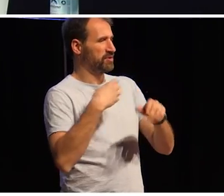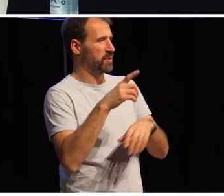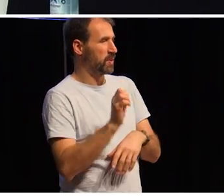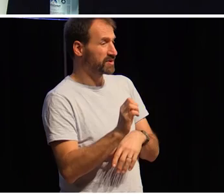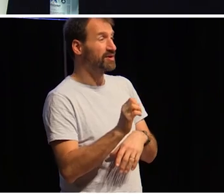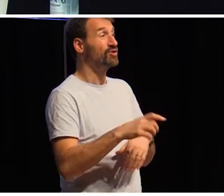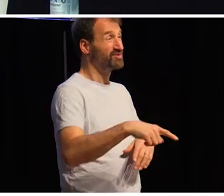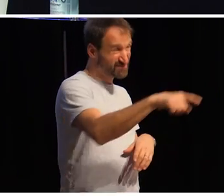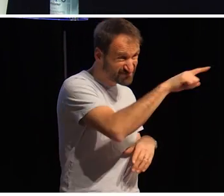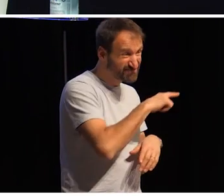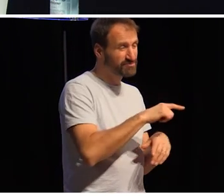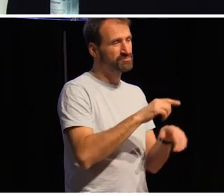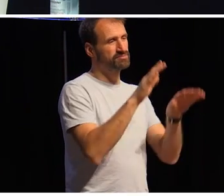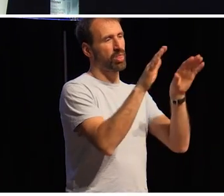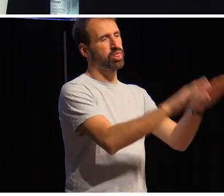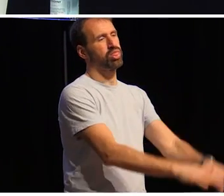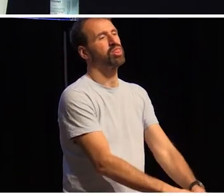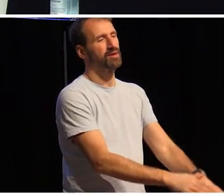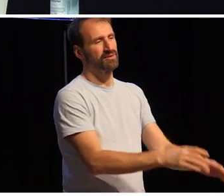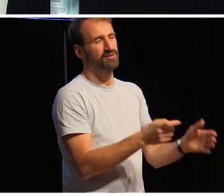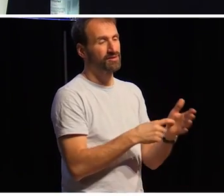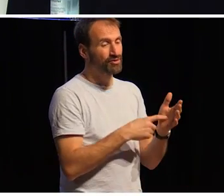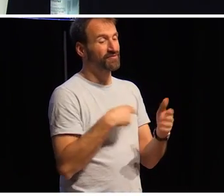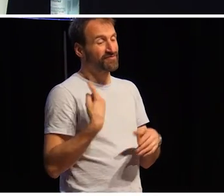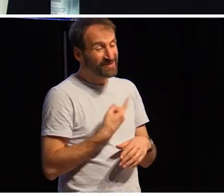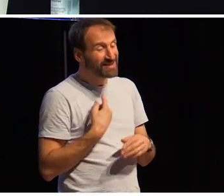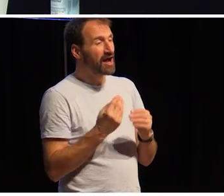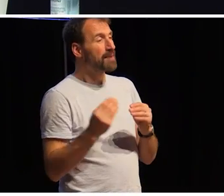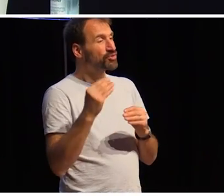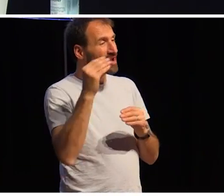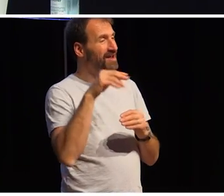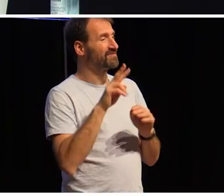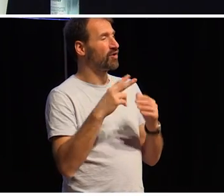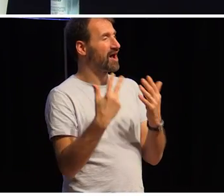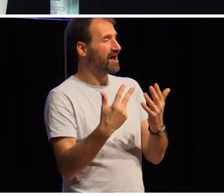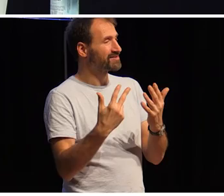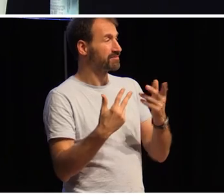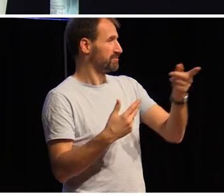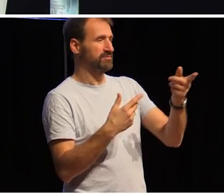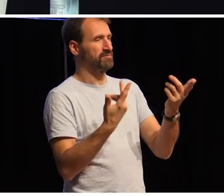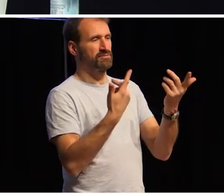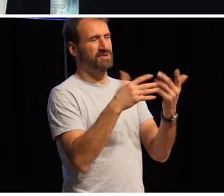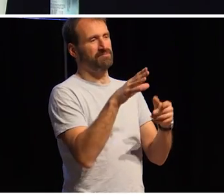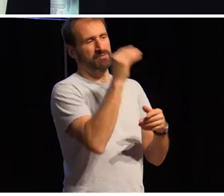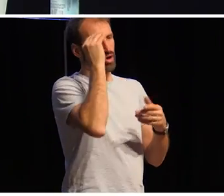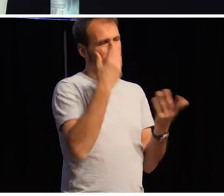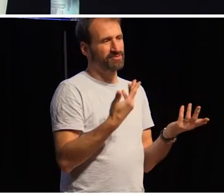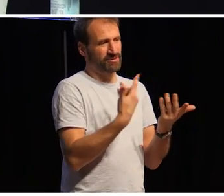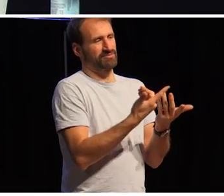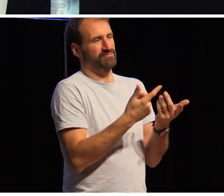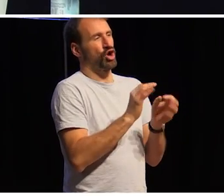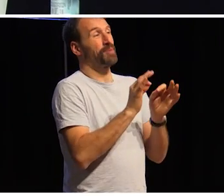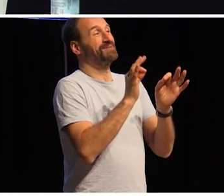upgrade internally something in V8. But I hope that you got a little bit